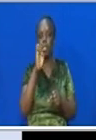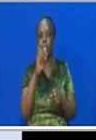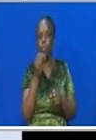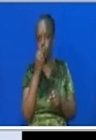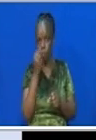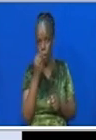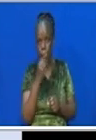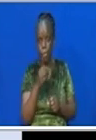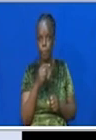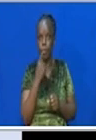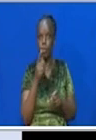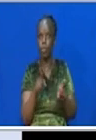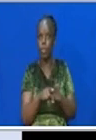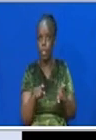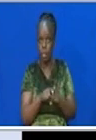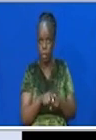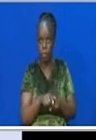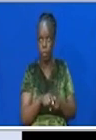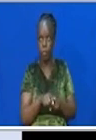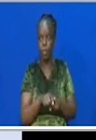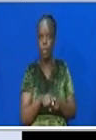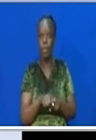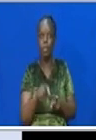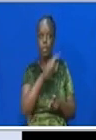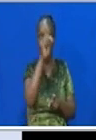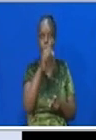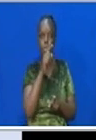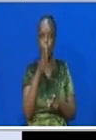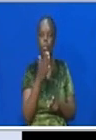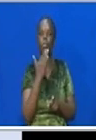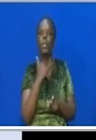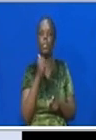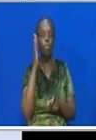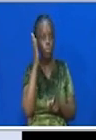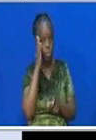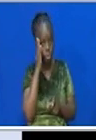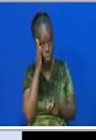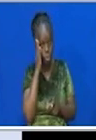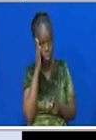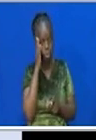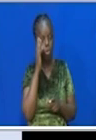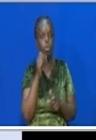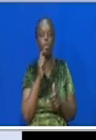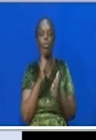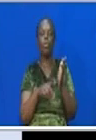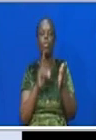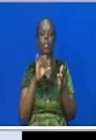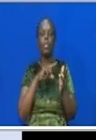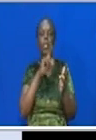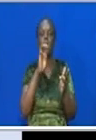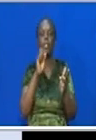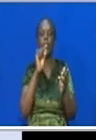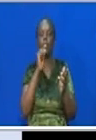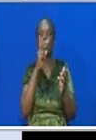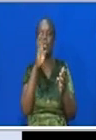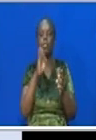food. So on this question, you need first to discuss. You need to know what a digestive system